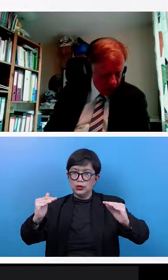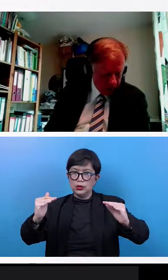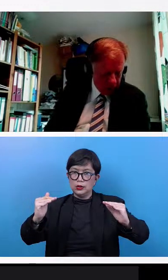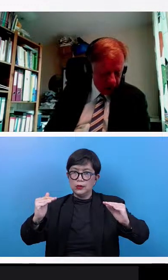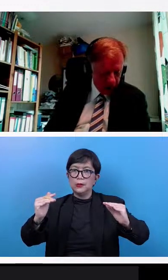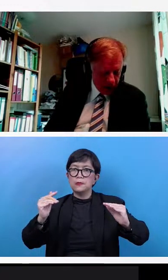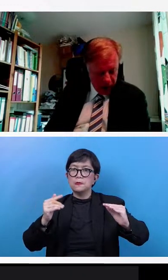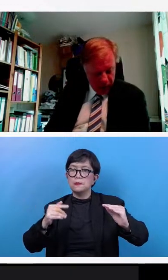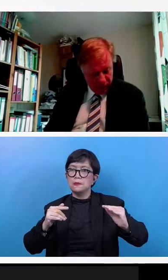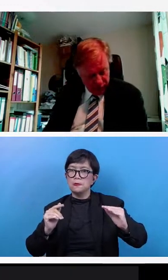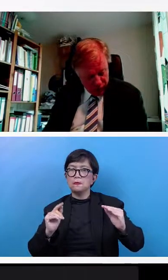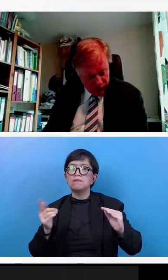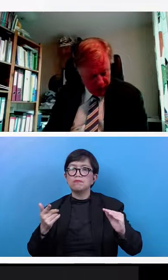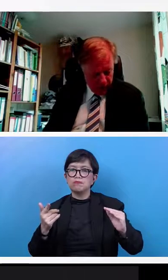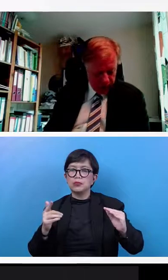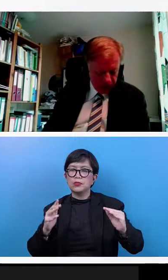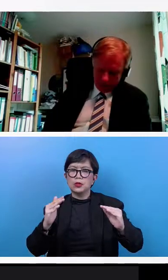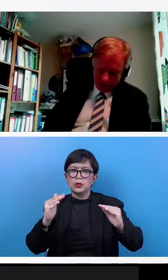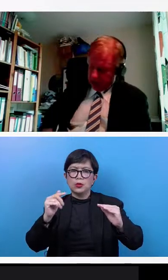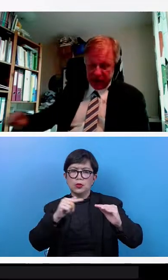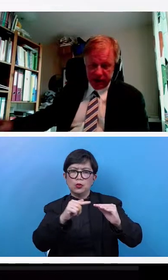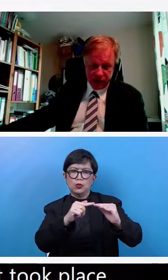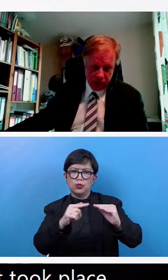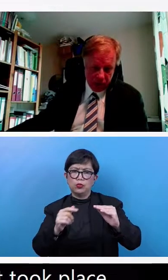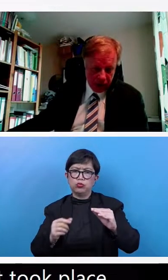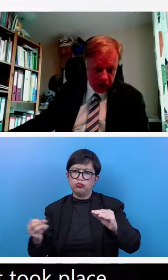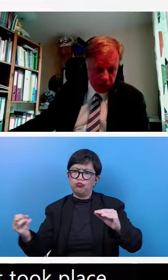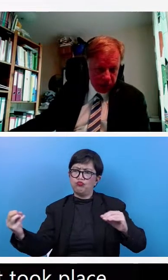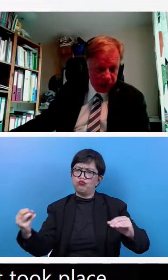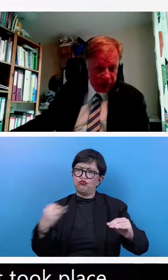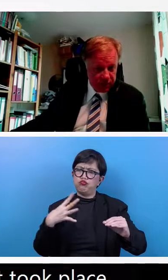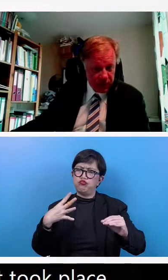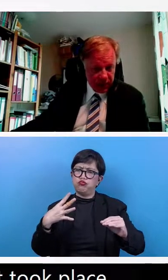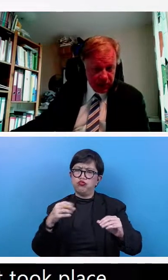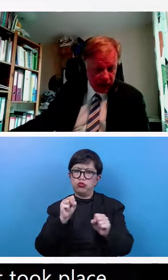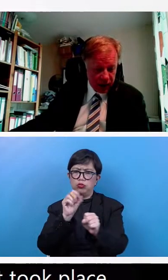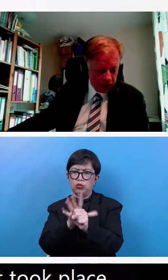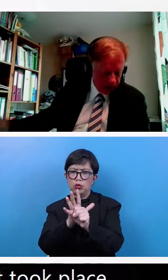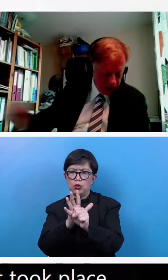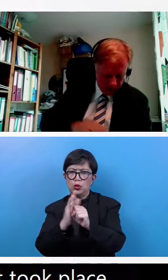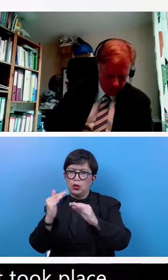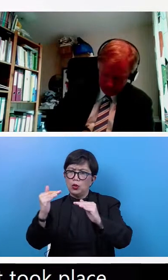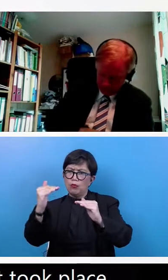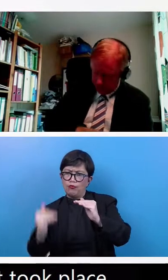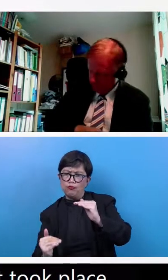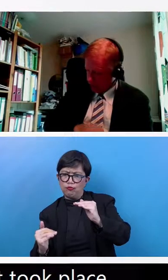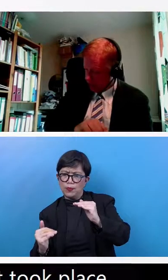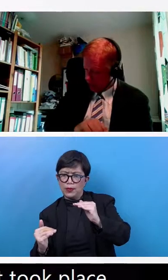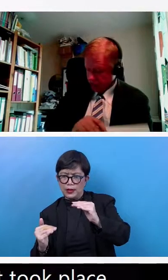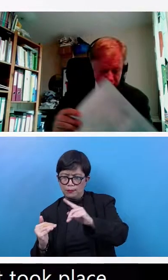economic spending versus debt and deficit management. Next slide, please.